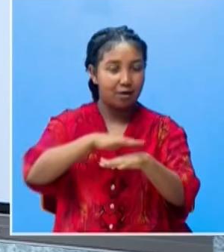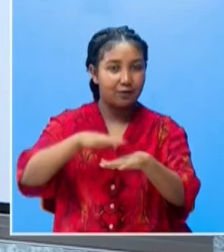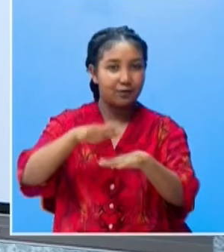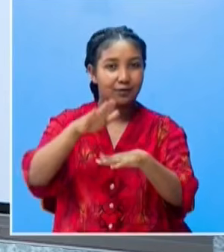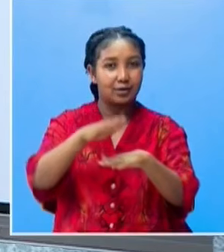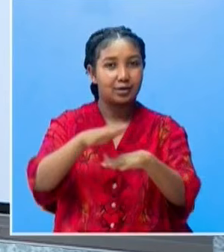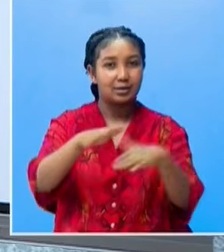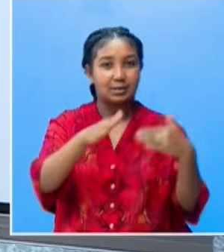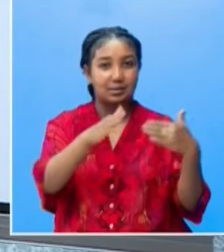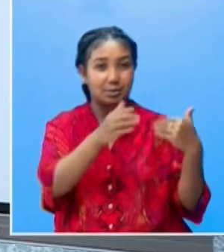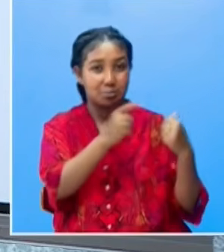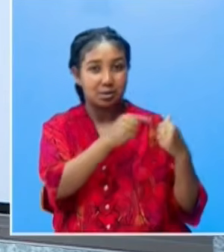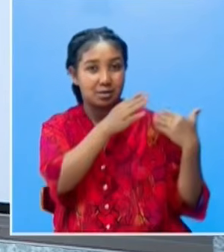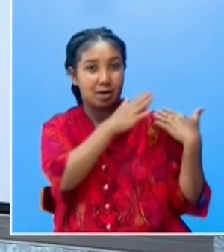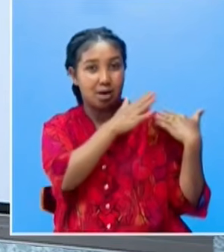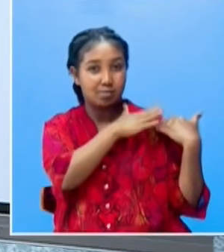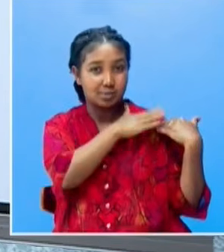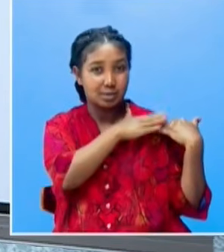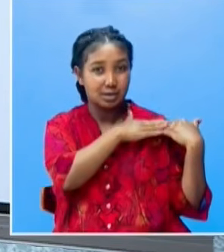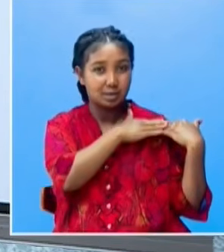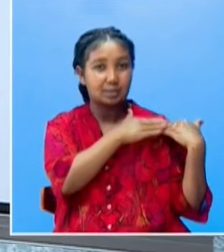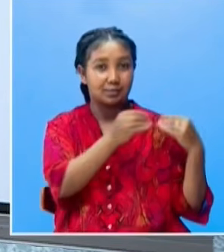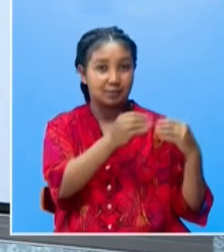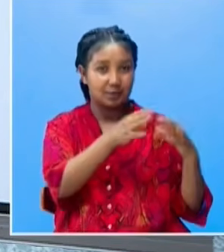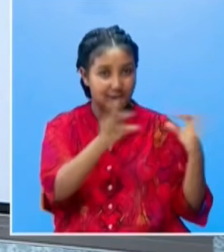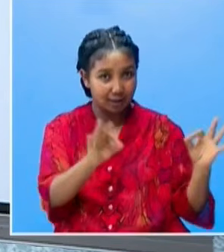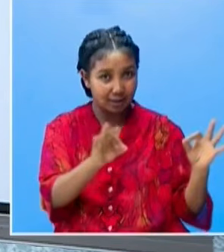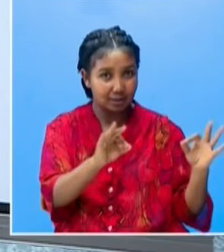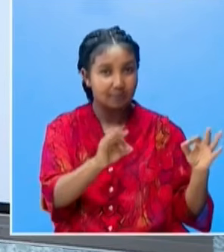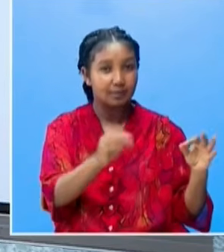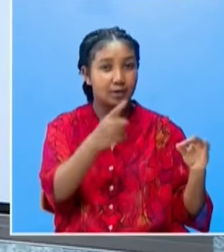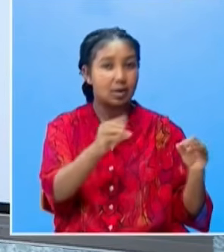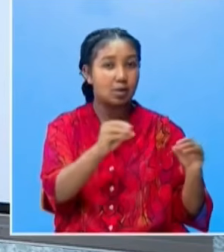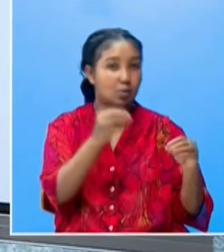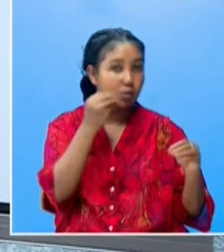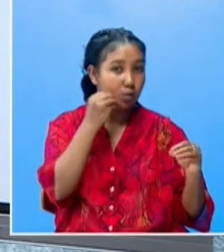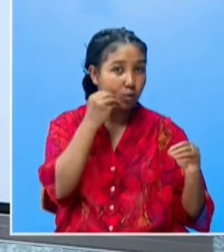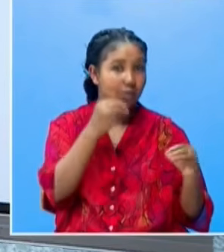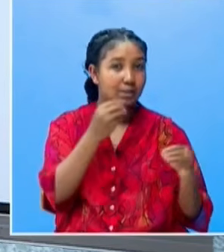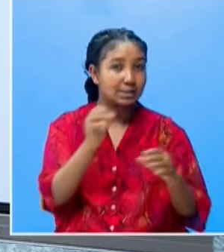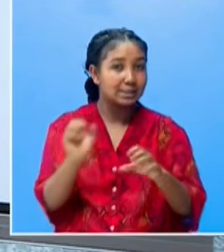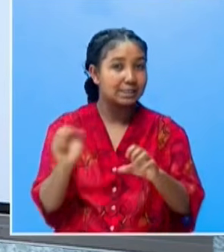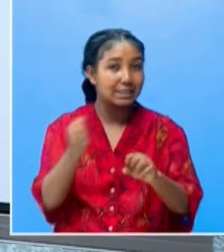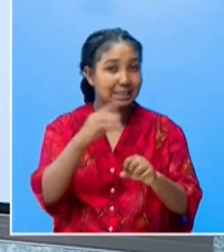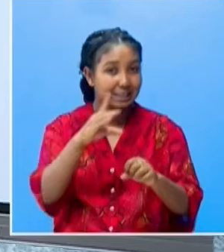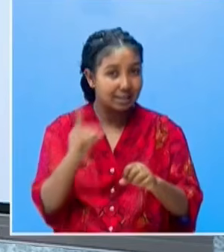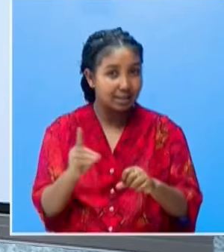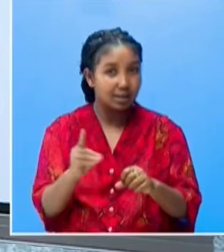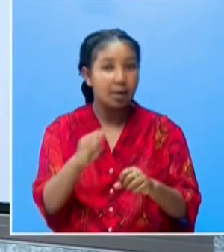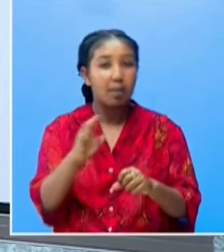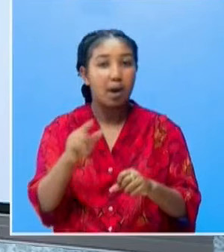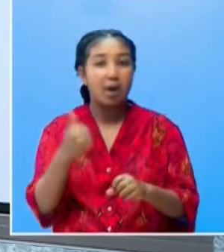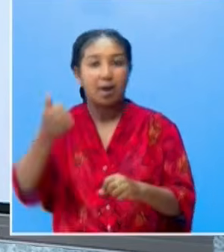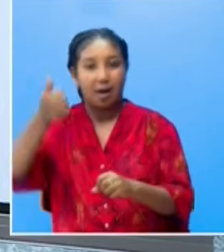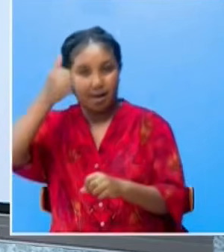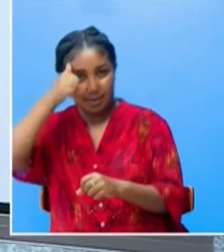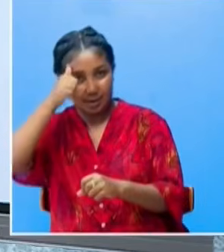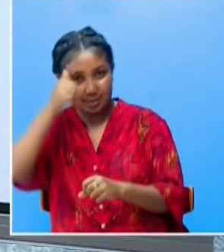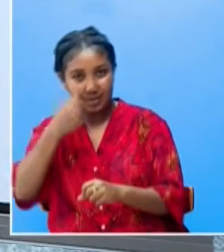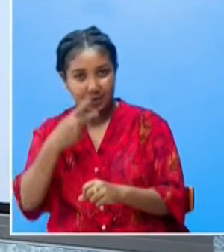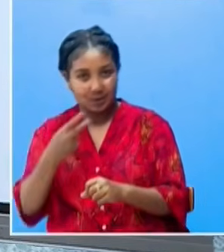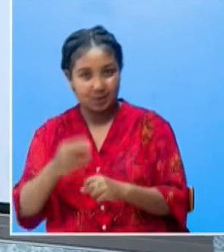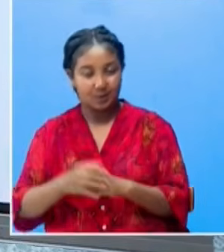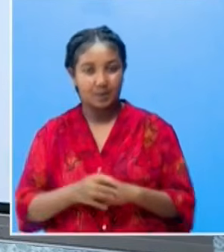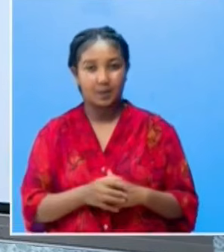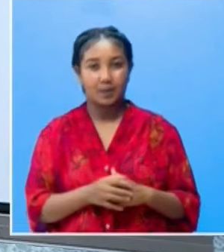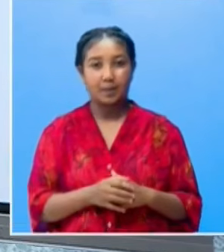be a subject here in my sentence, the room is being cleaned by Abel. Look at this